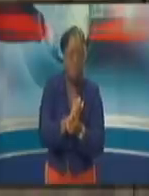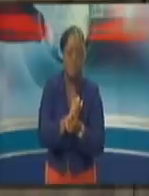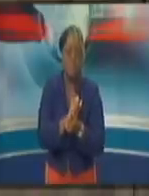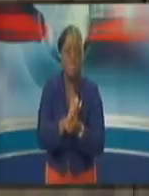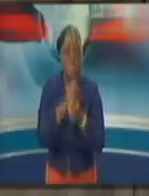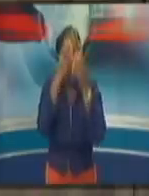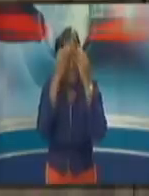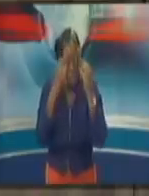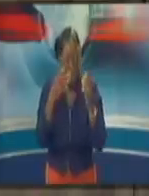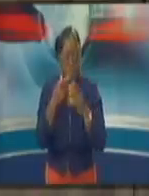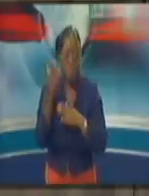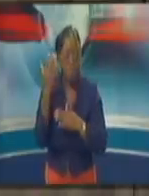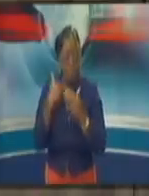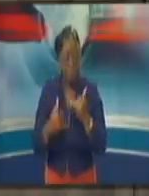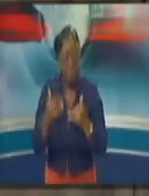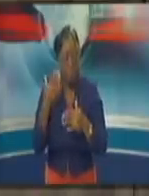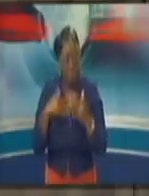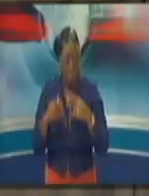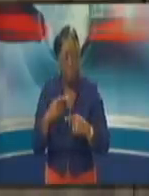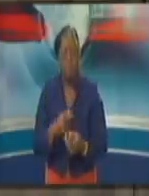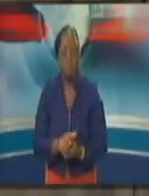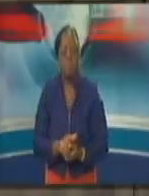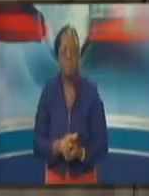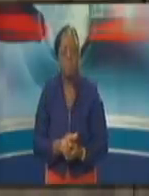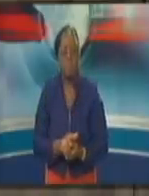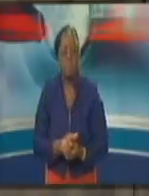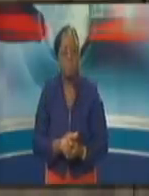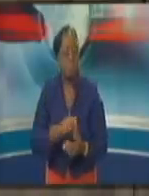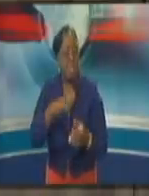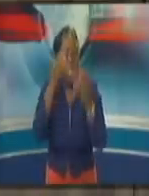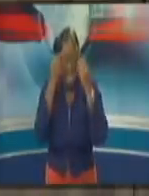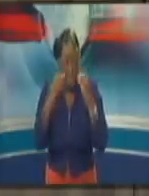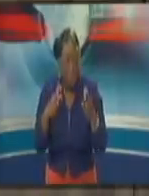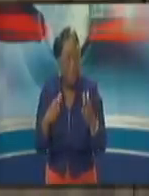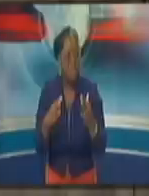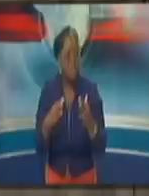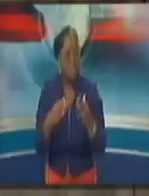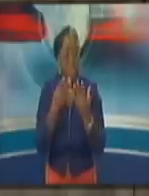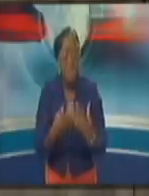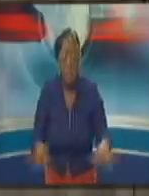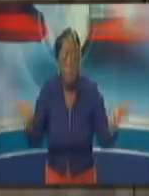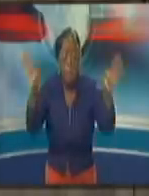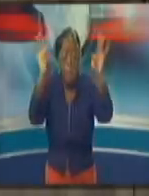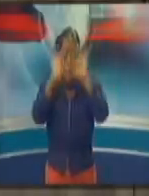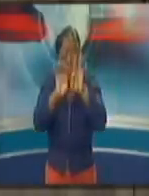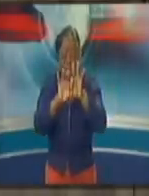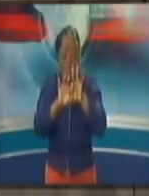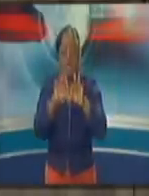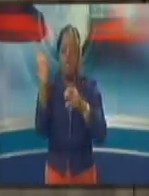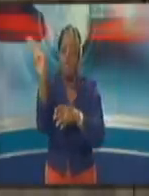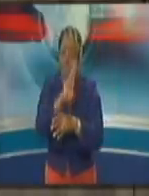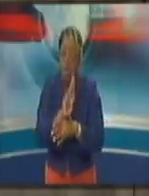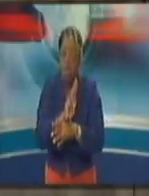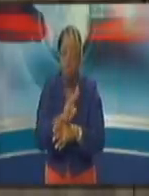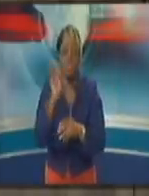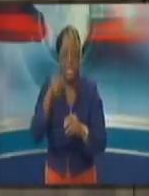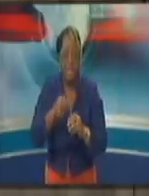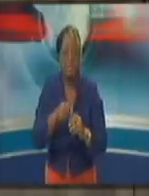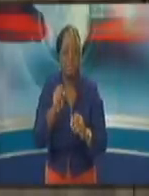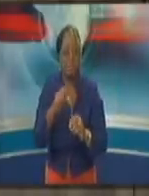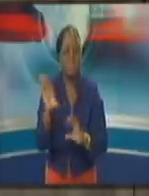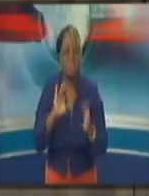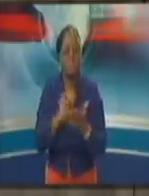time. I mean, any data is important epidemiologically and will be useful. So we can explore that as well.